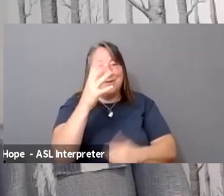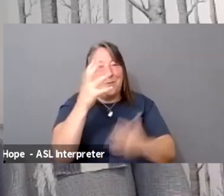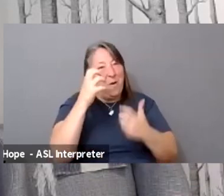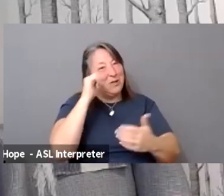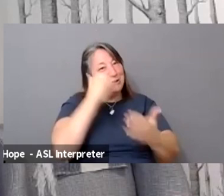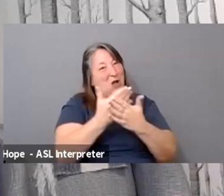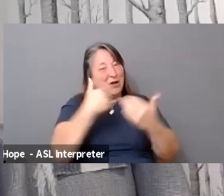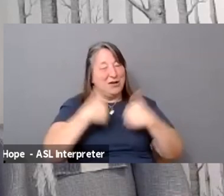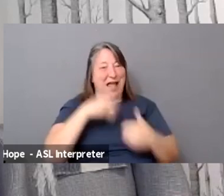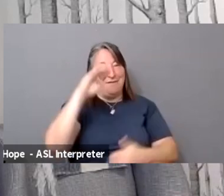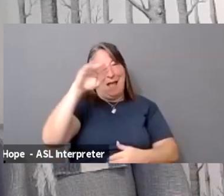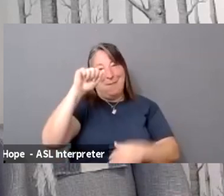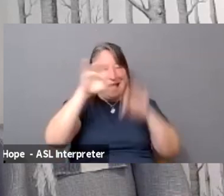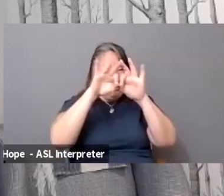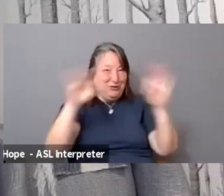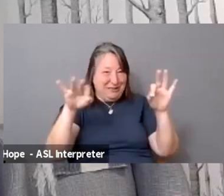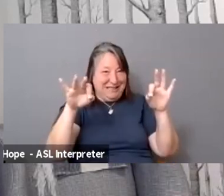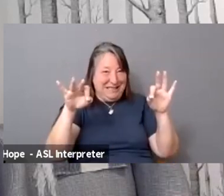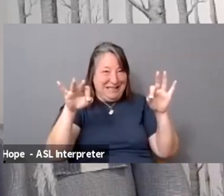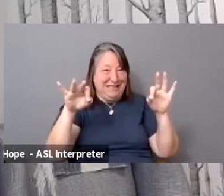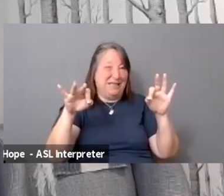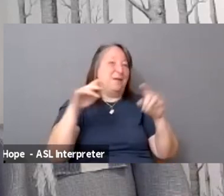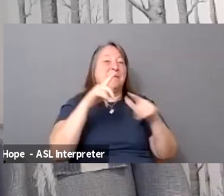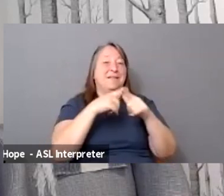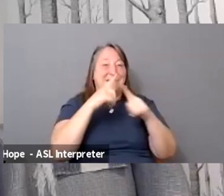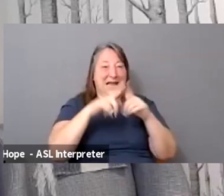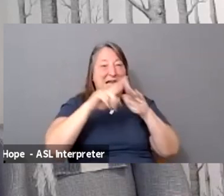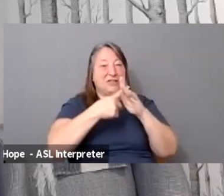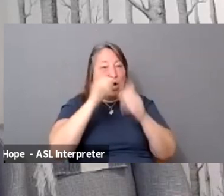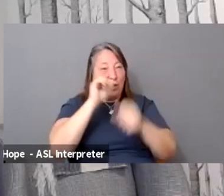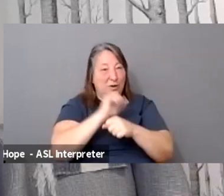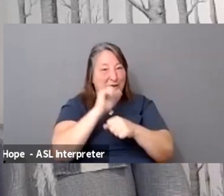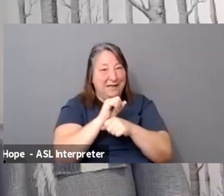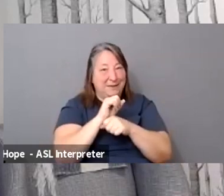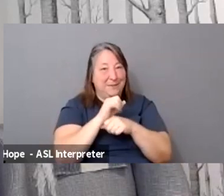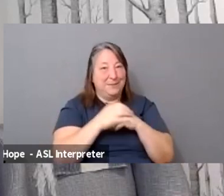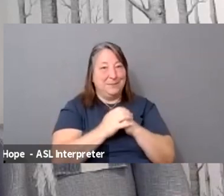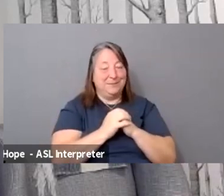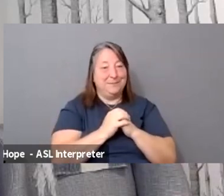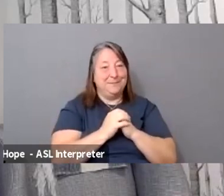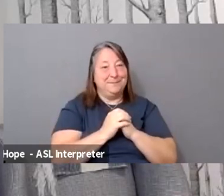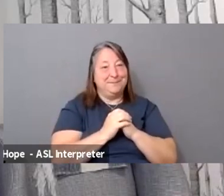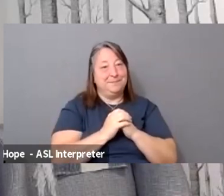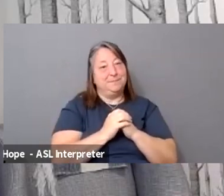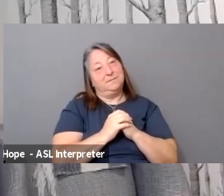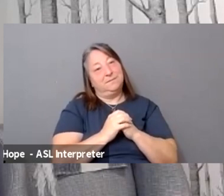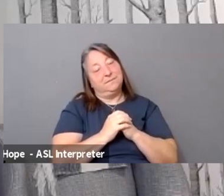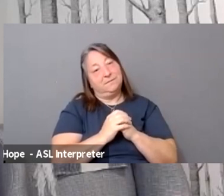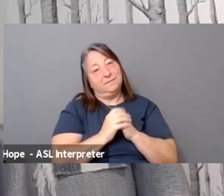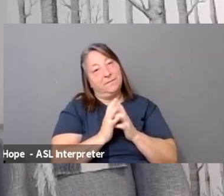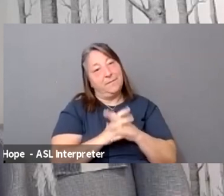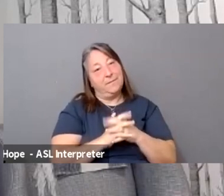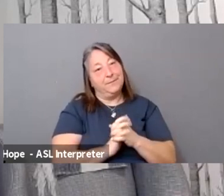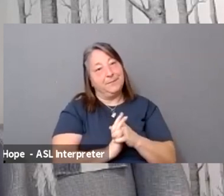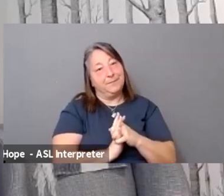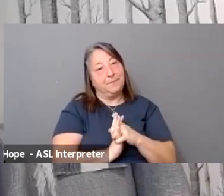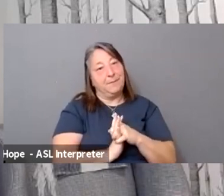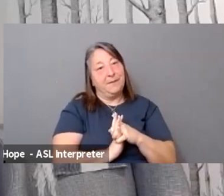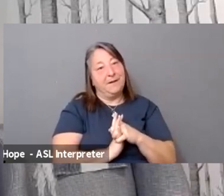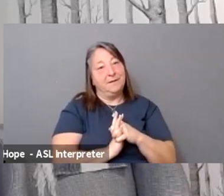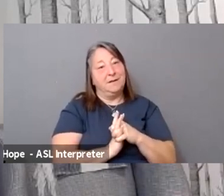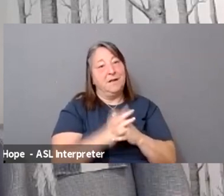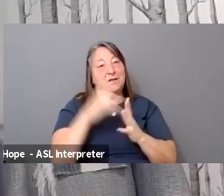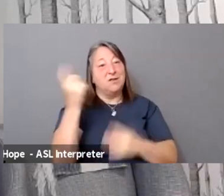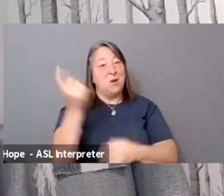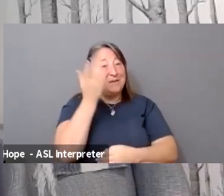I did that, and then I started working. But so I would say that it was always there as something